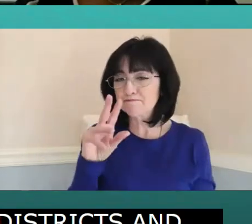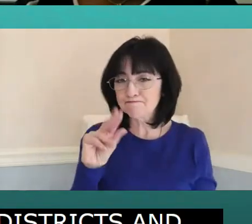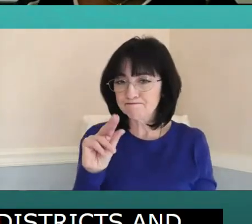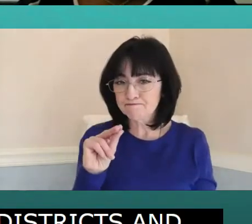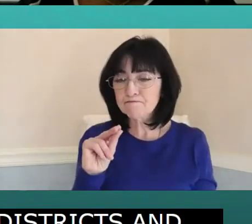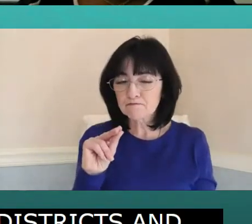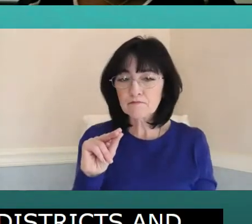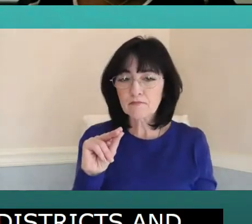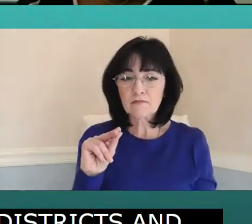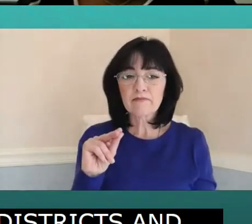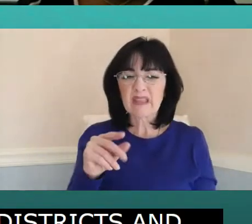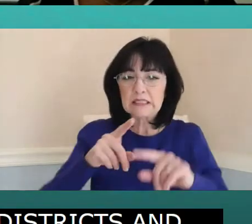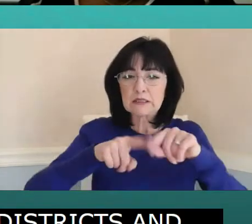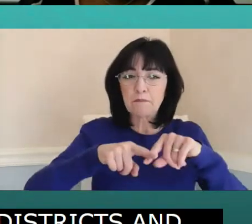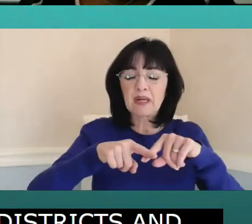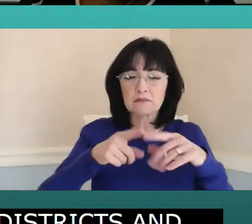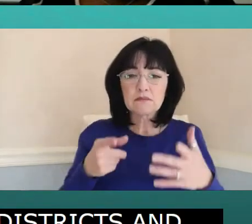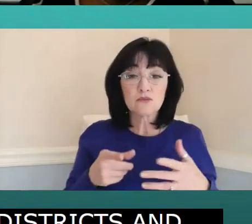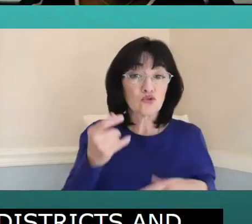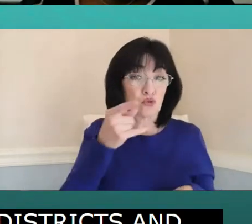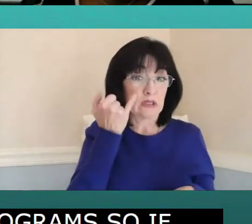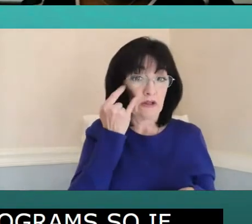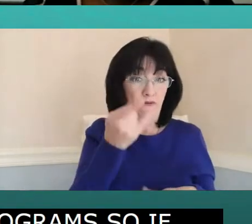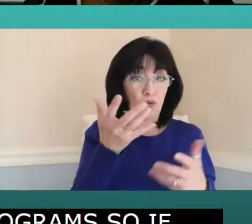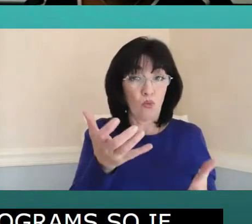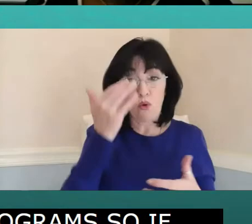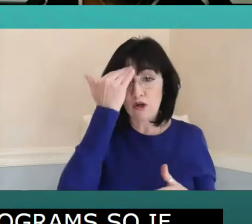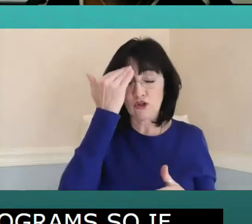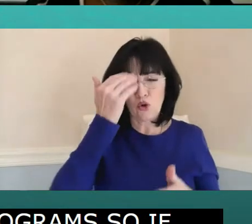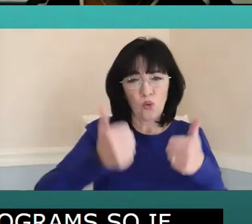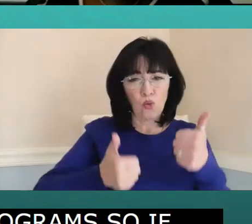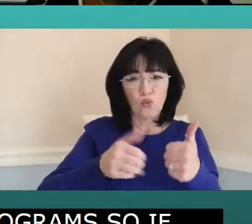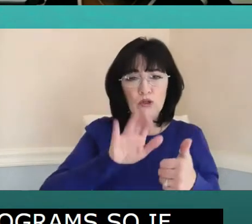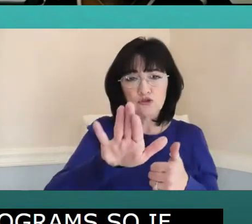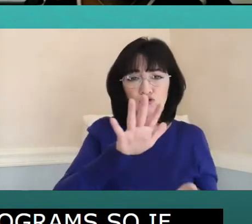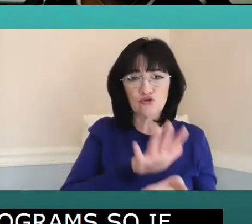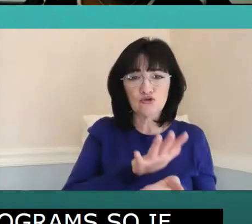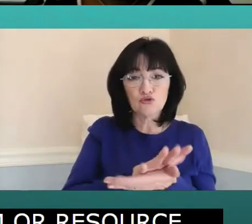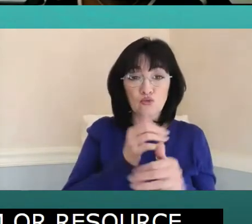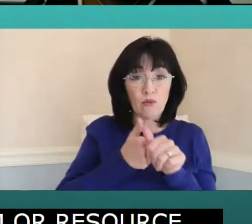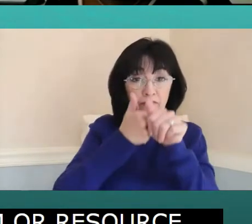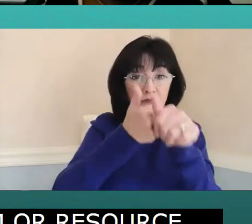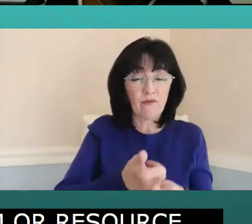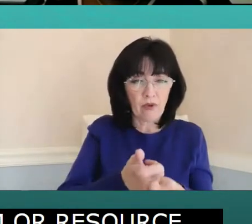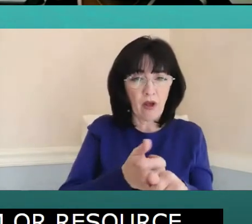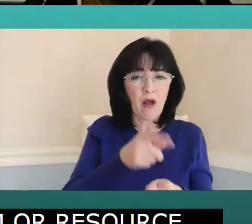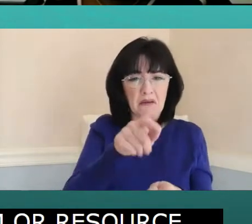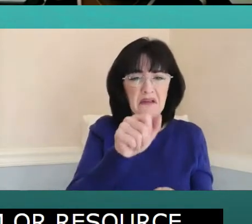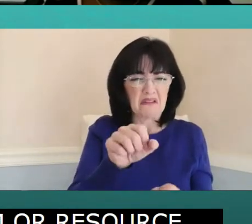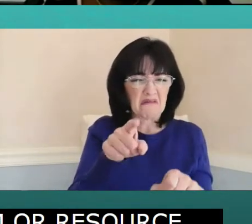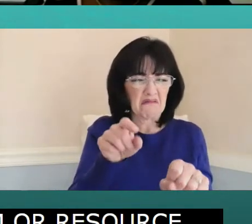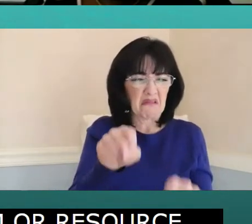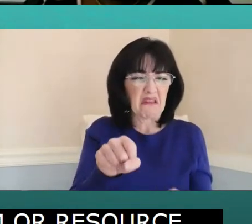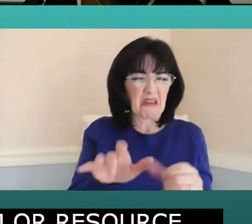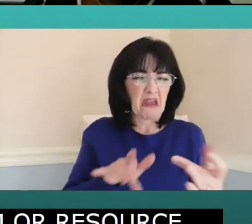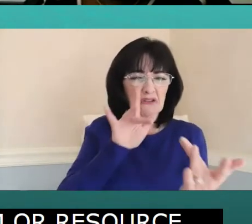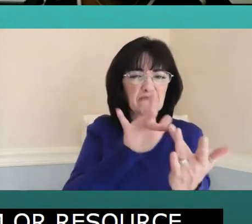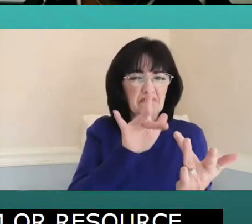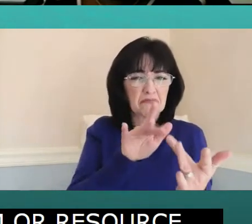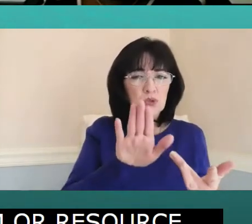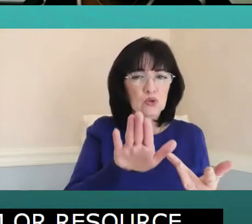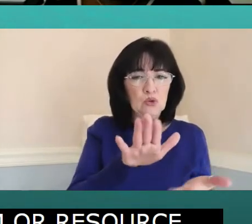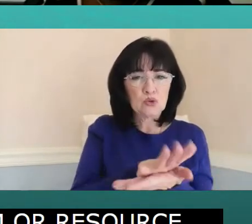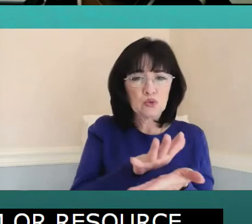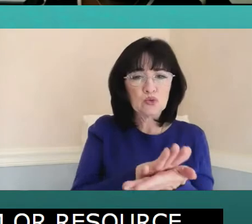interested to find out which program or resource they're participating in, you can reach directly out to the school